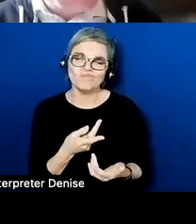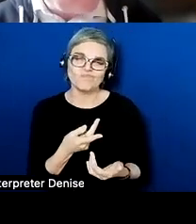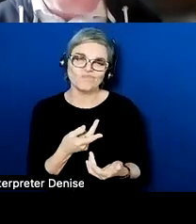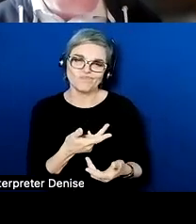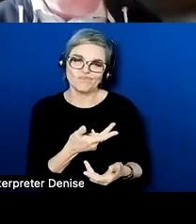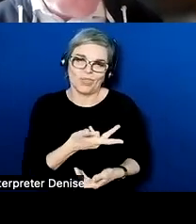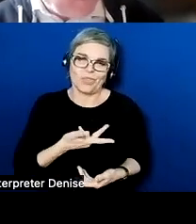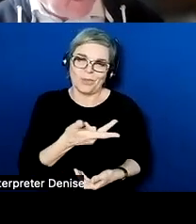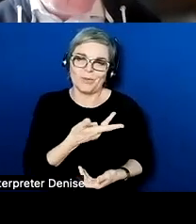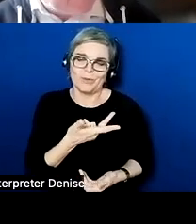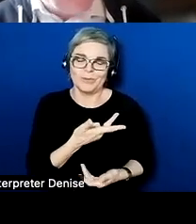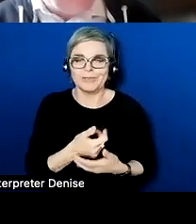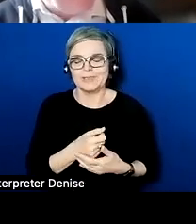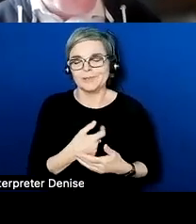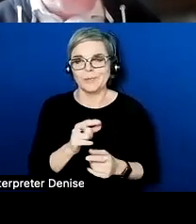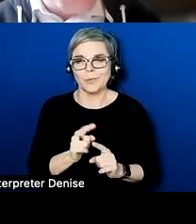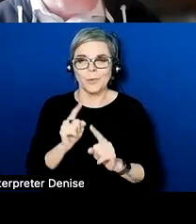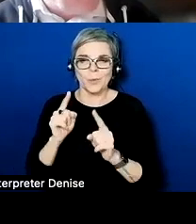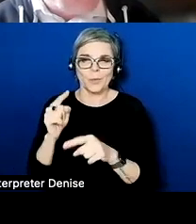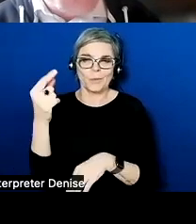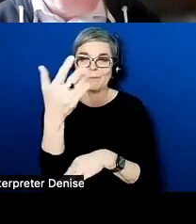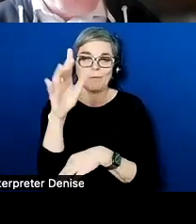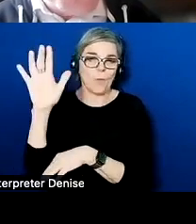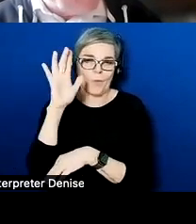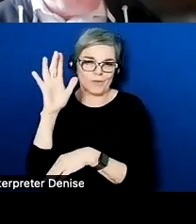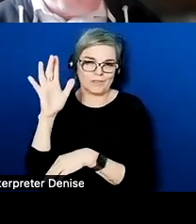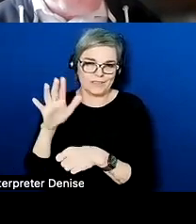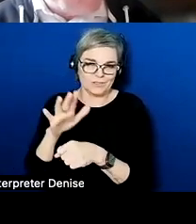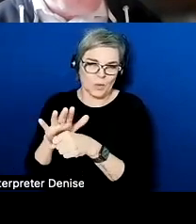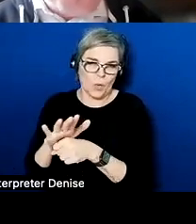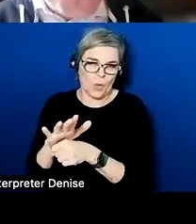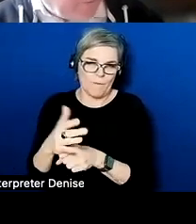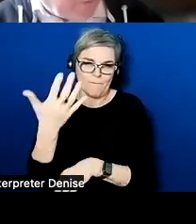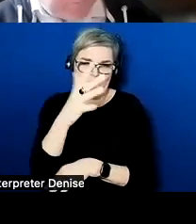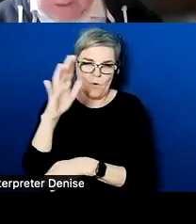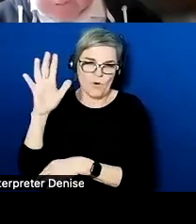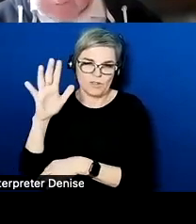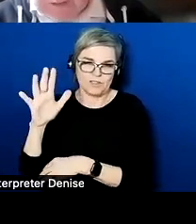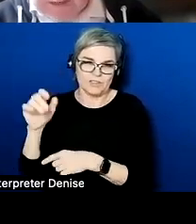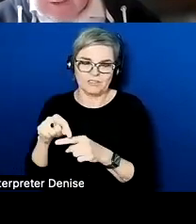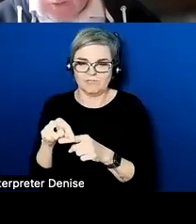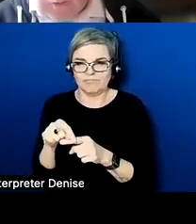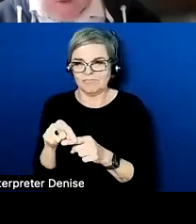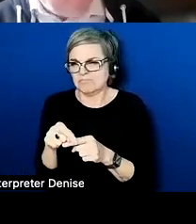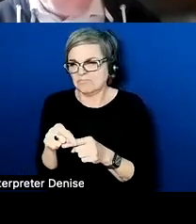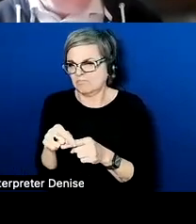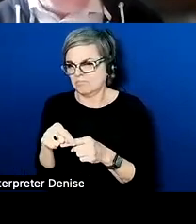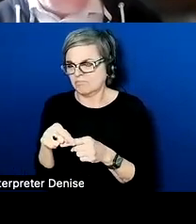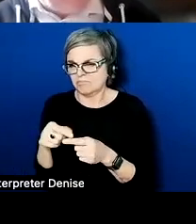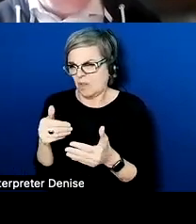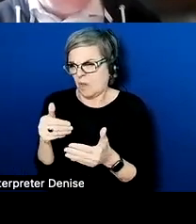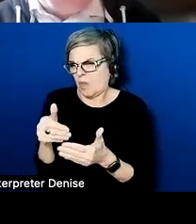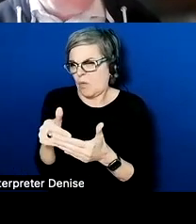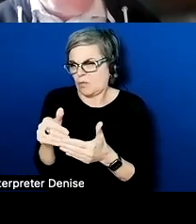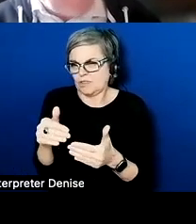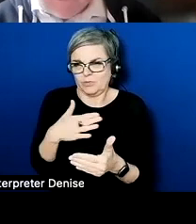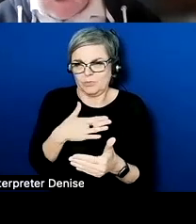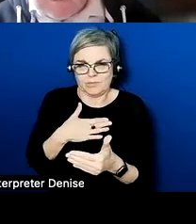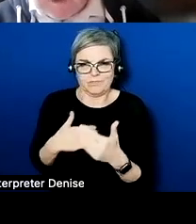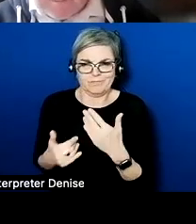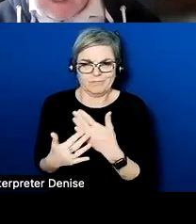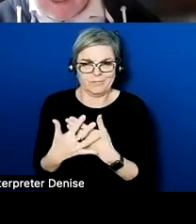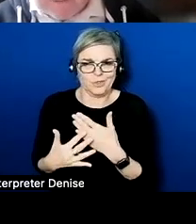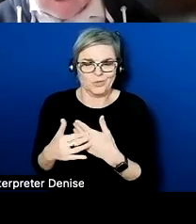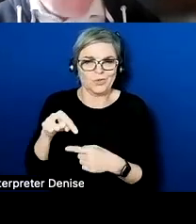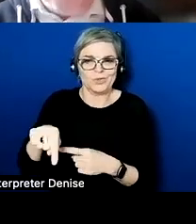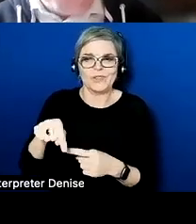forest. That's not very far from here. And sometimes we then go bigger adventures. So after looking